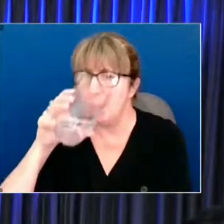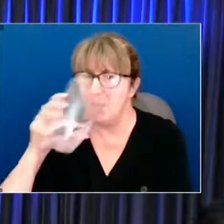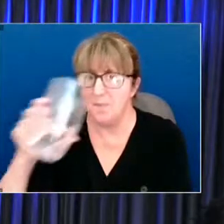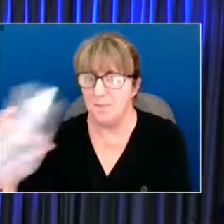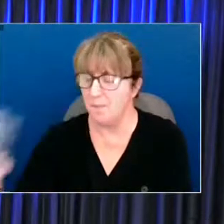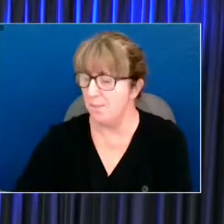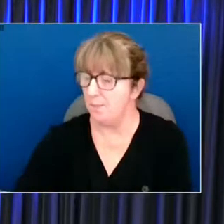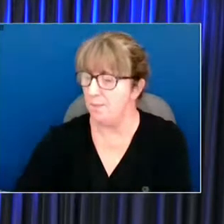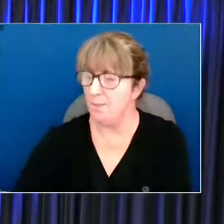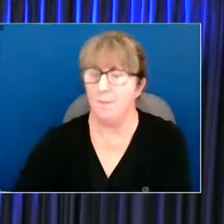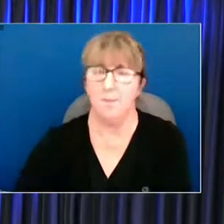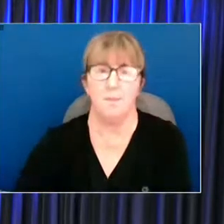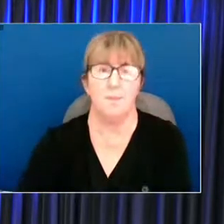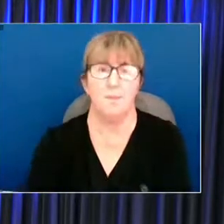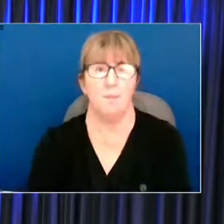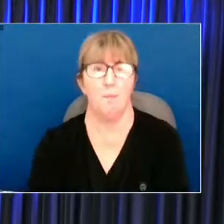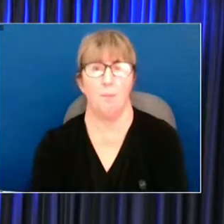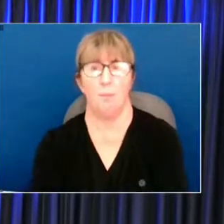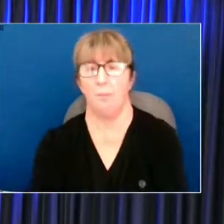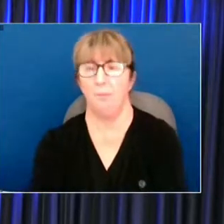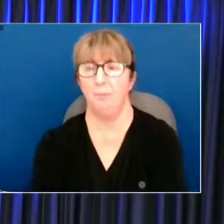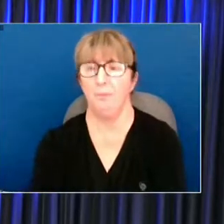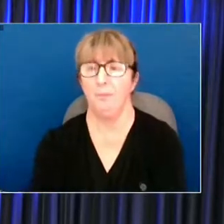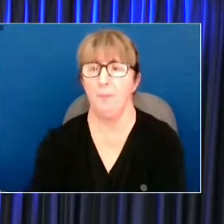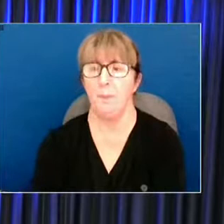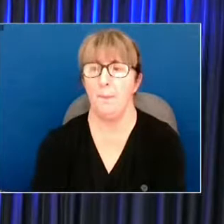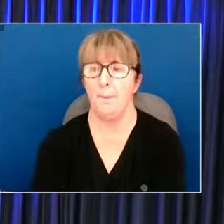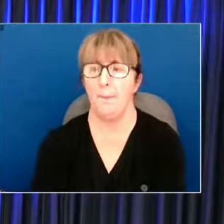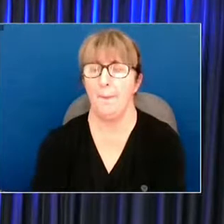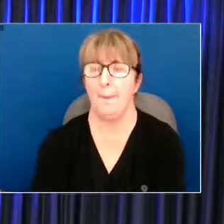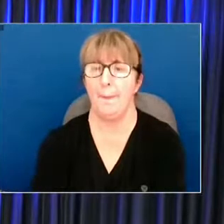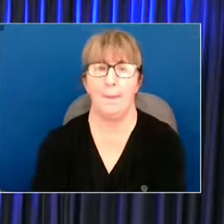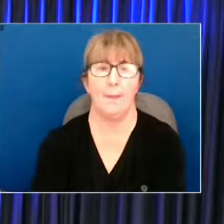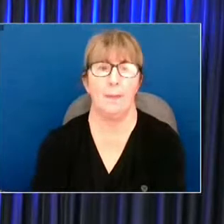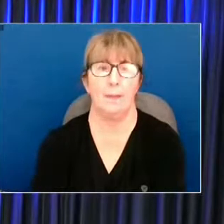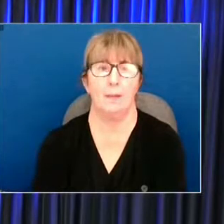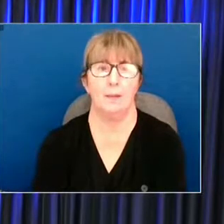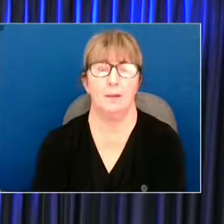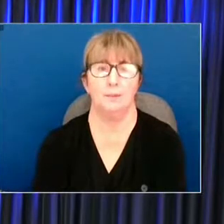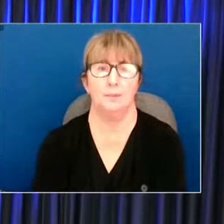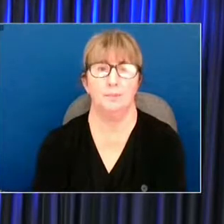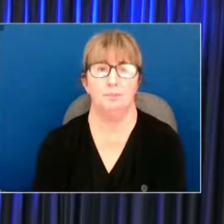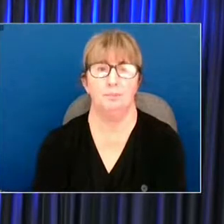Okay, great. So I'm going to go have lunch, and I'll release our staff to have lunch as well.